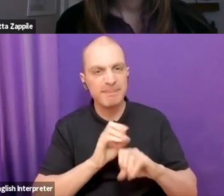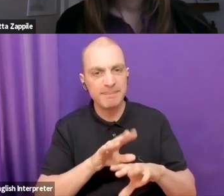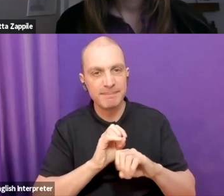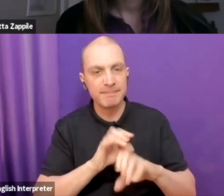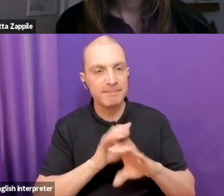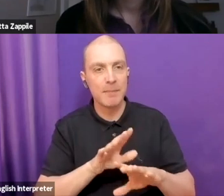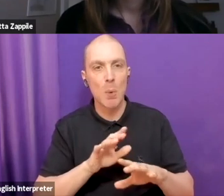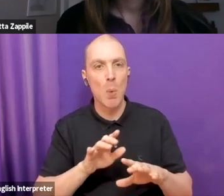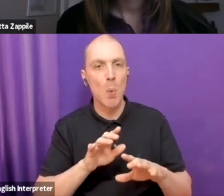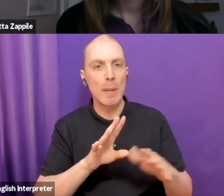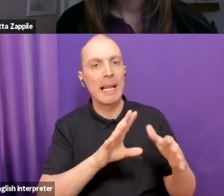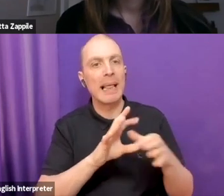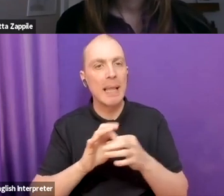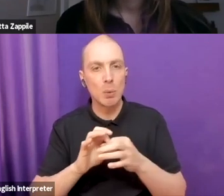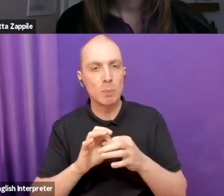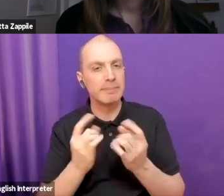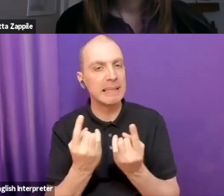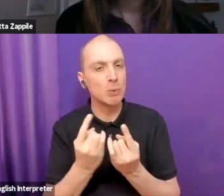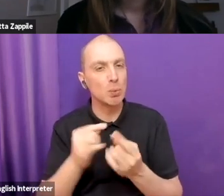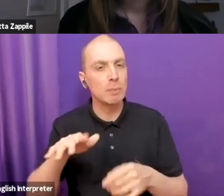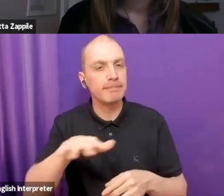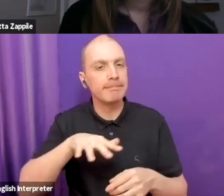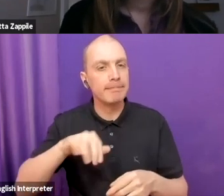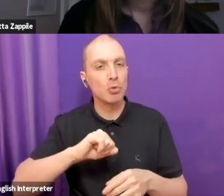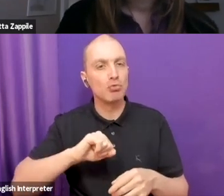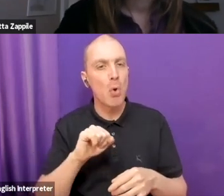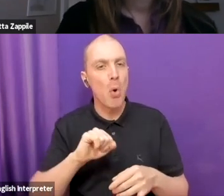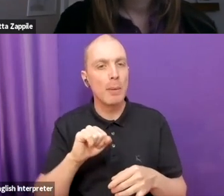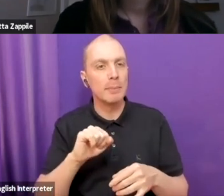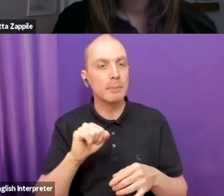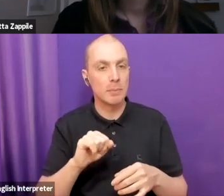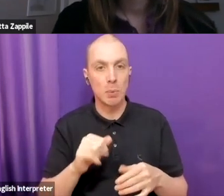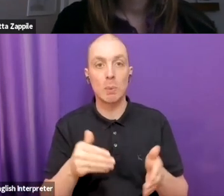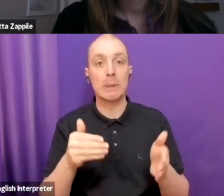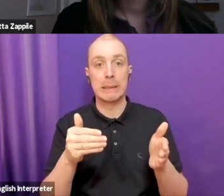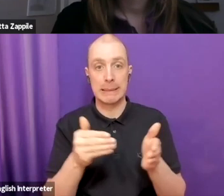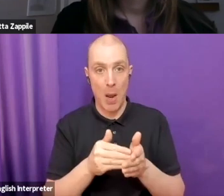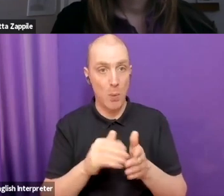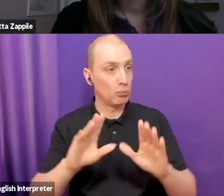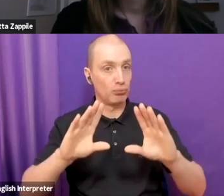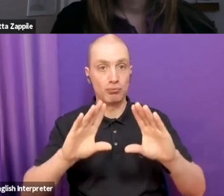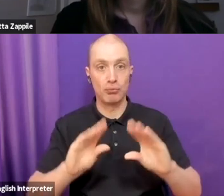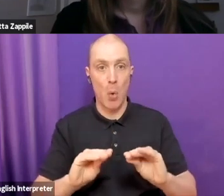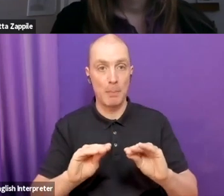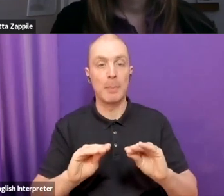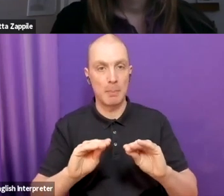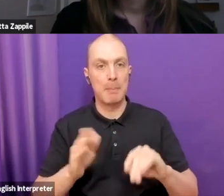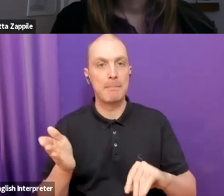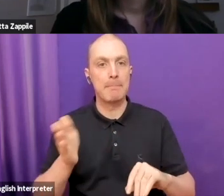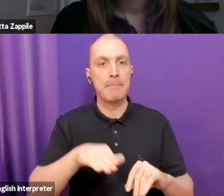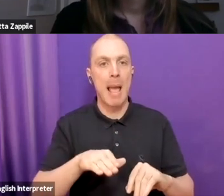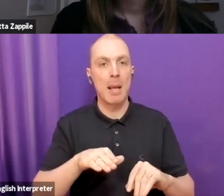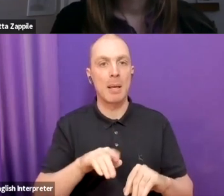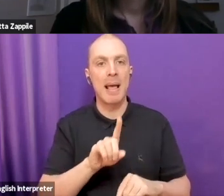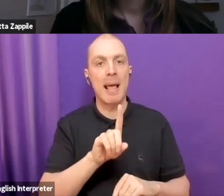that we know are relevant in Scotland as well. So thank you both. And I'm going to propose that we return to the webinar at about